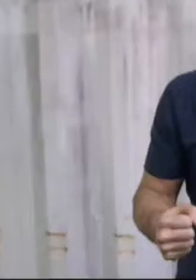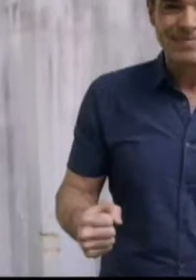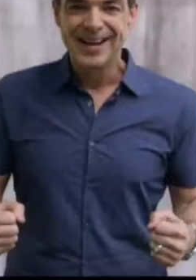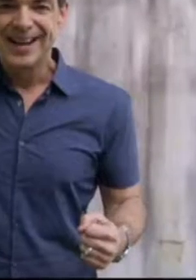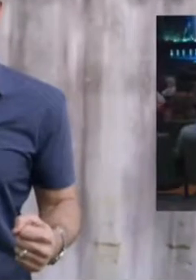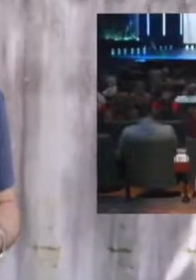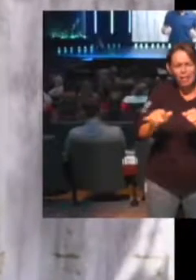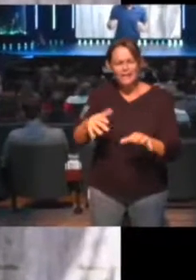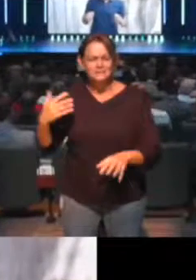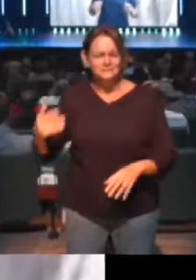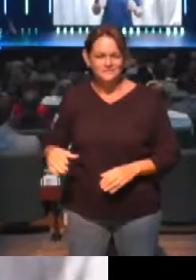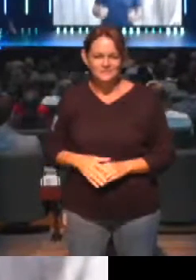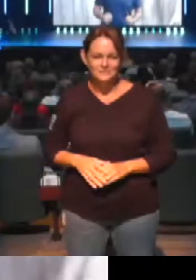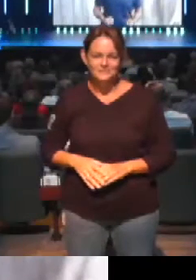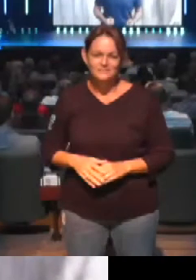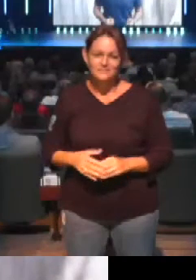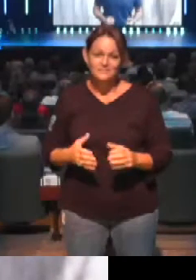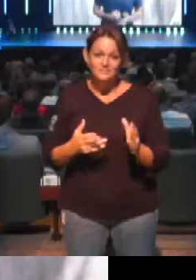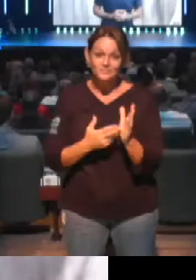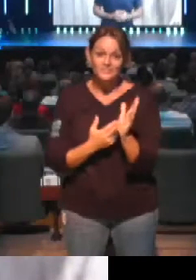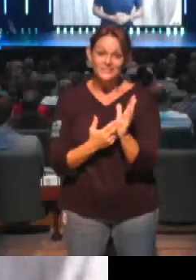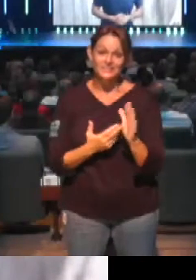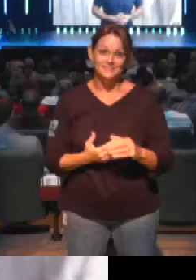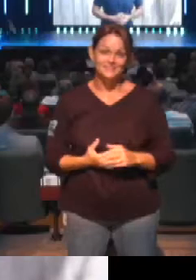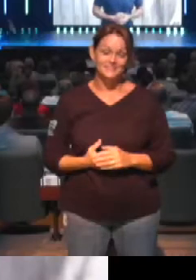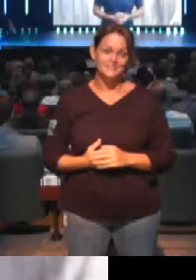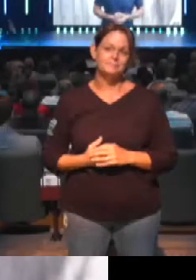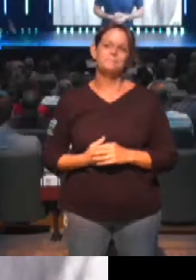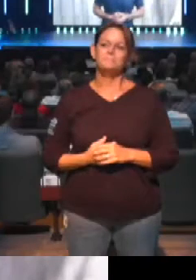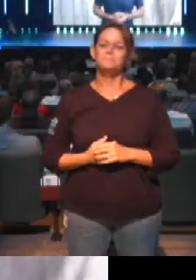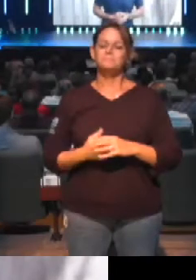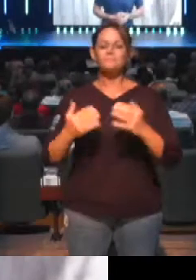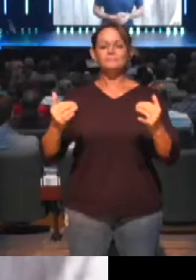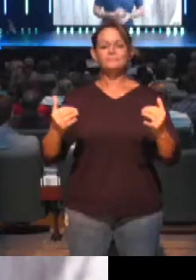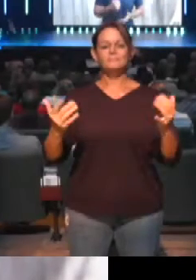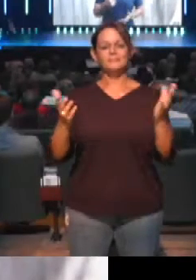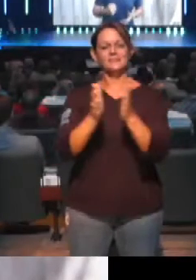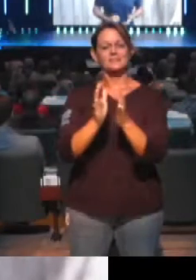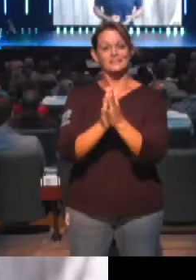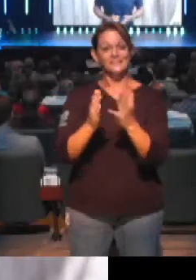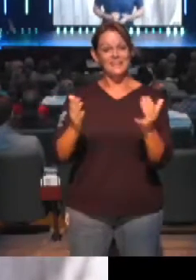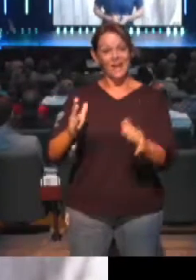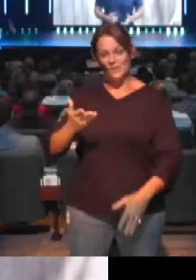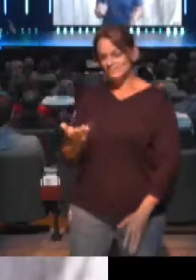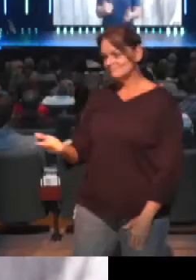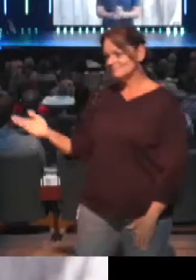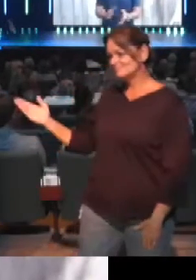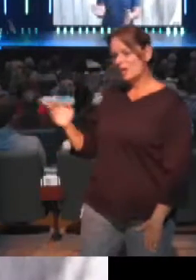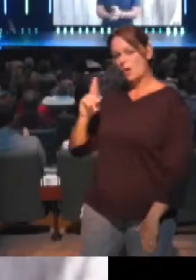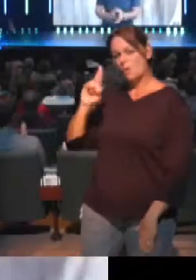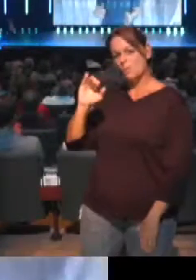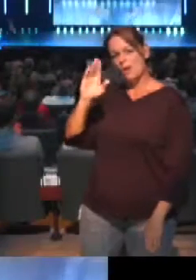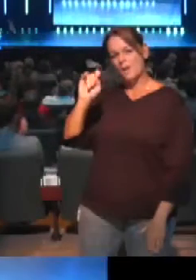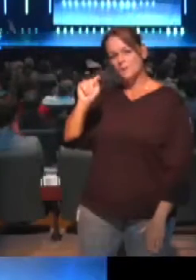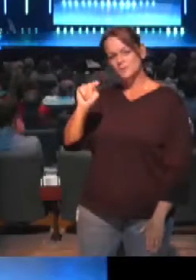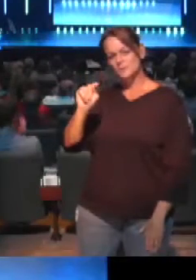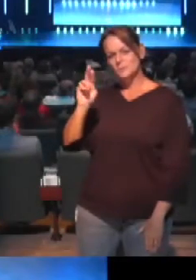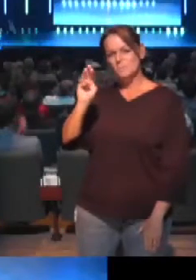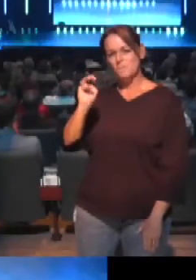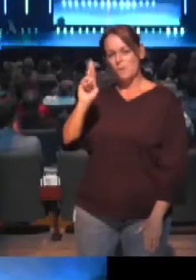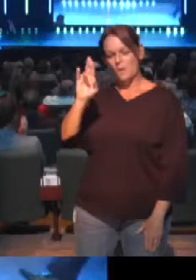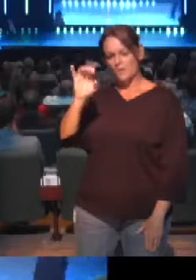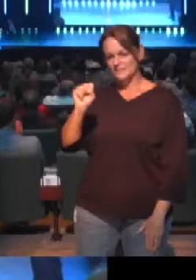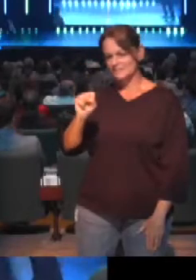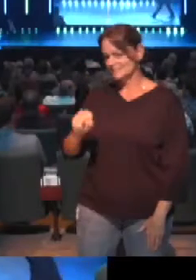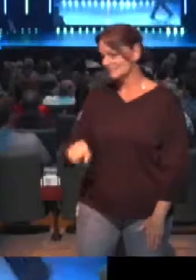Speak to you, all right? Hey, would you do me a favor and at all of our campuses today, put your hands together and help me welcome Pastor Robert Morris.